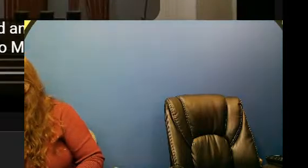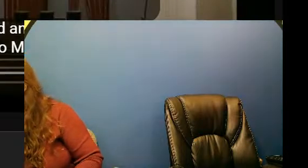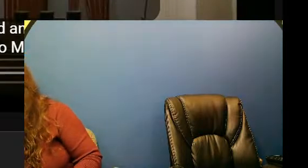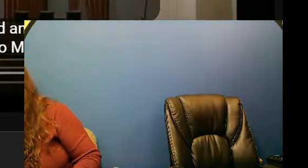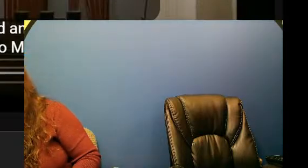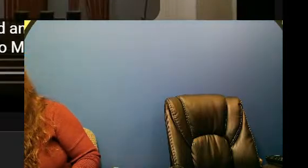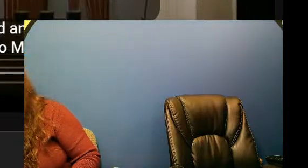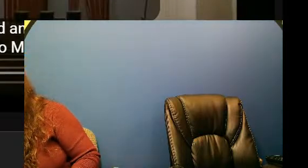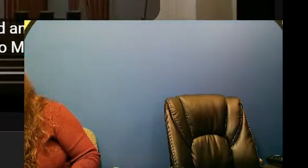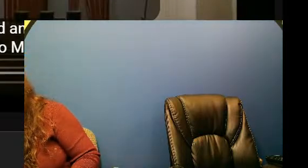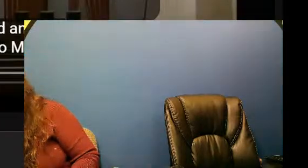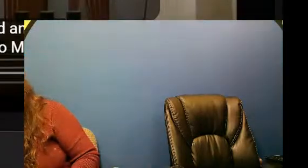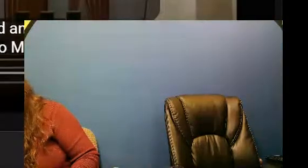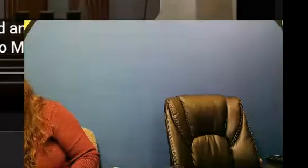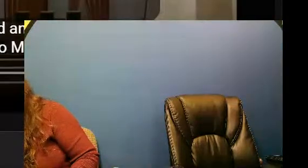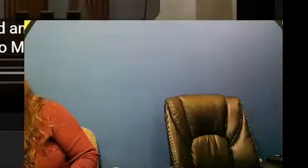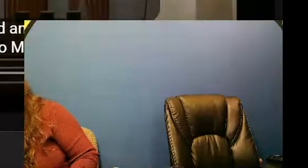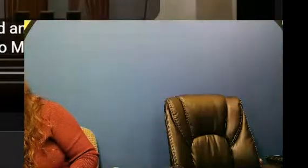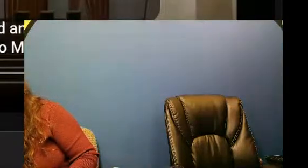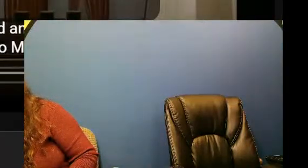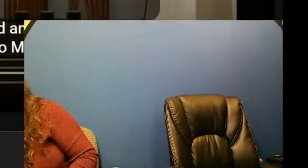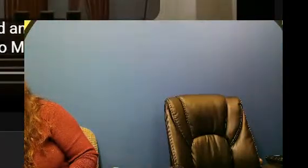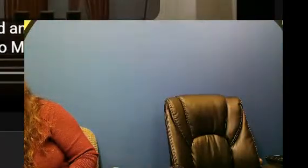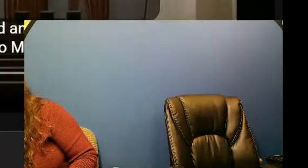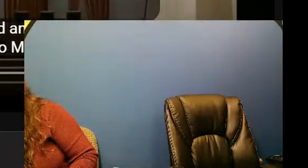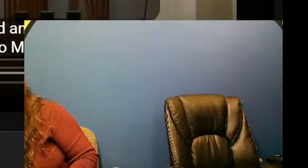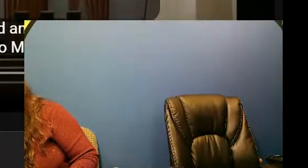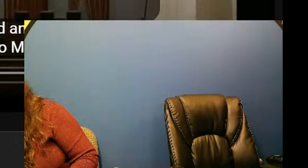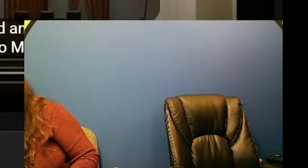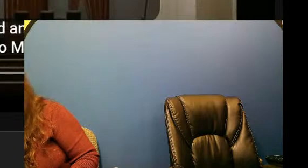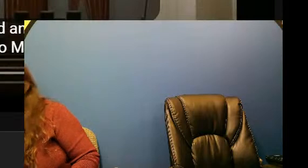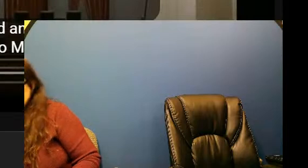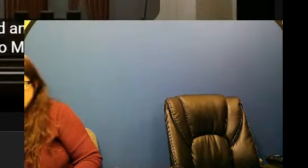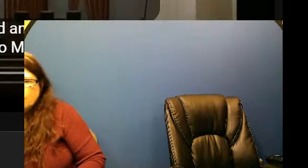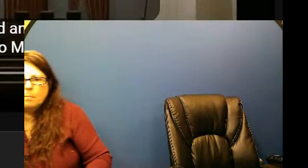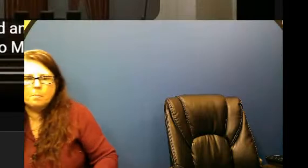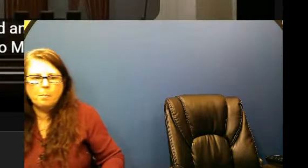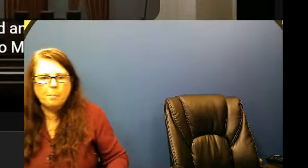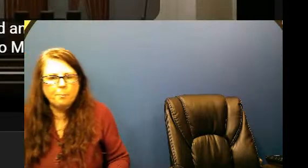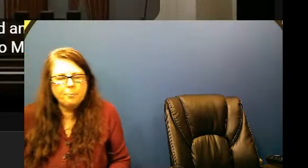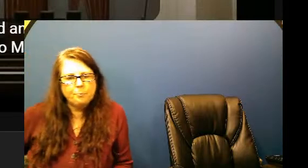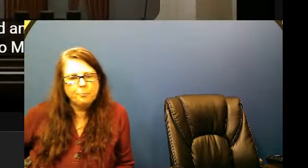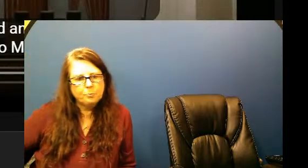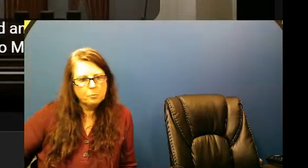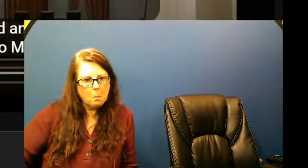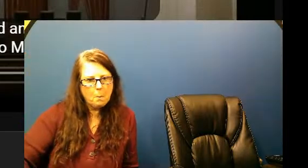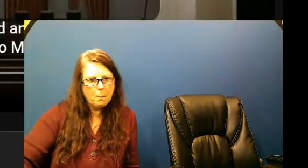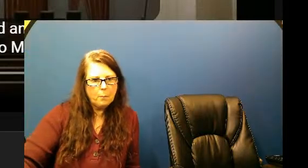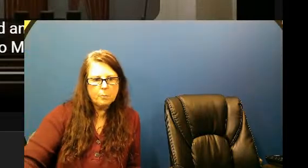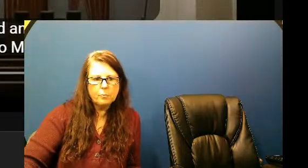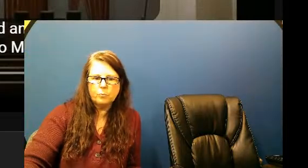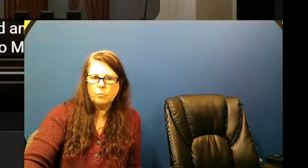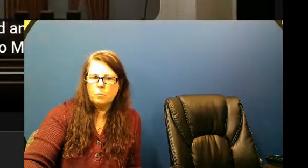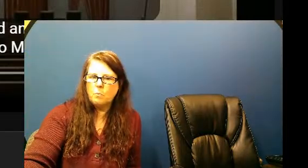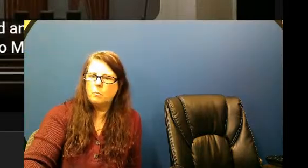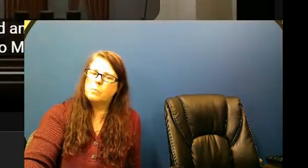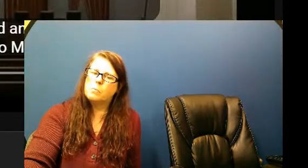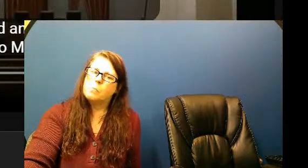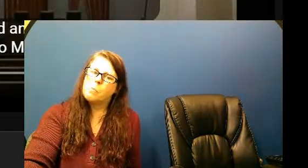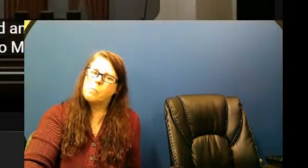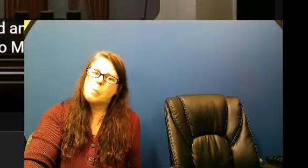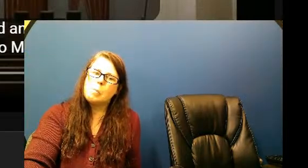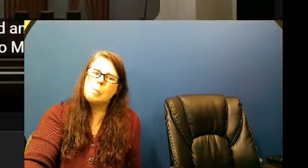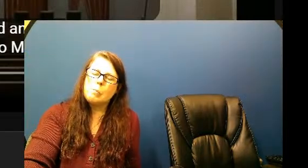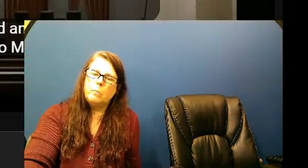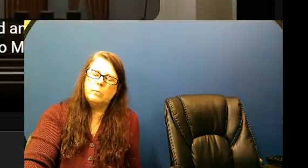War II. And the concern was Americans would be controlled by foreign agents to speak and advocate certain causes. We didn't ban them. We did not ban them.